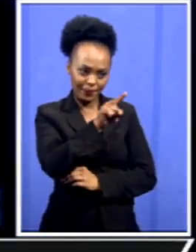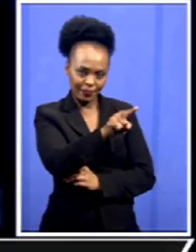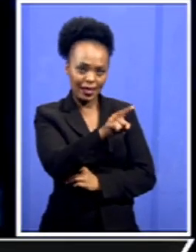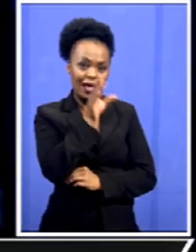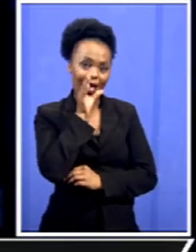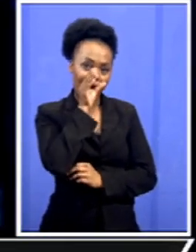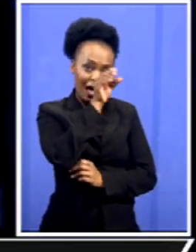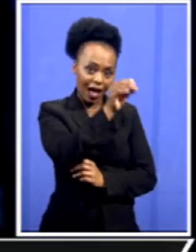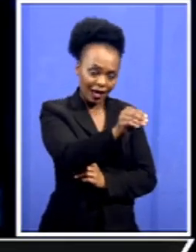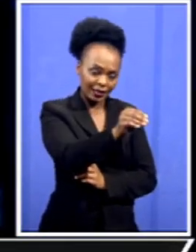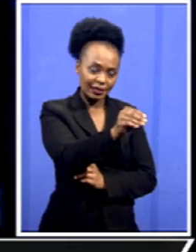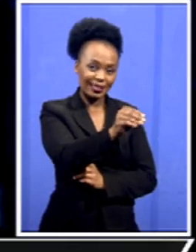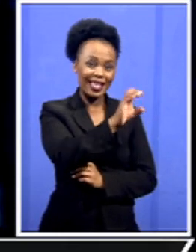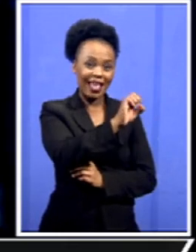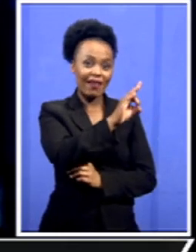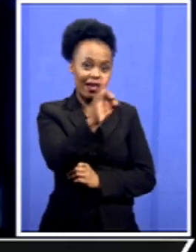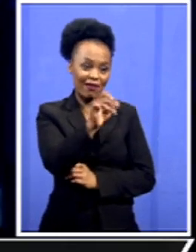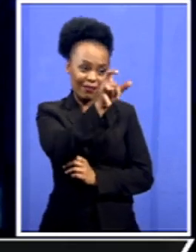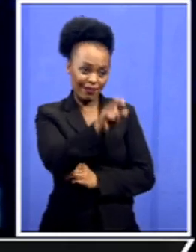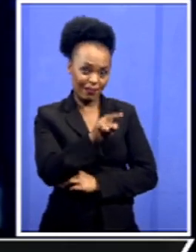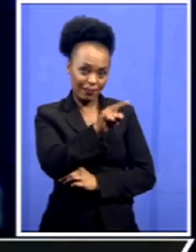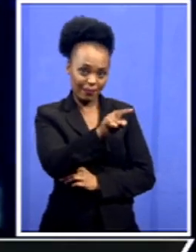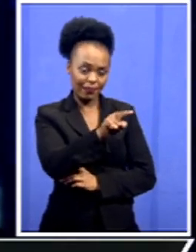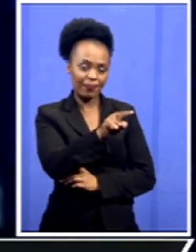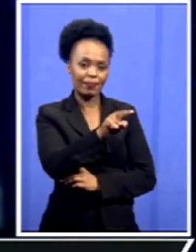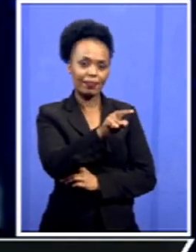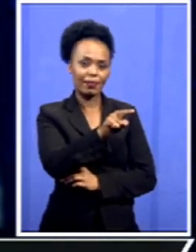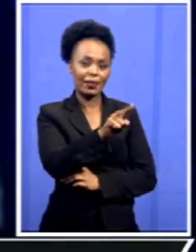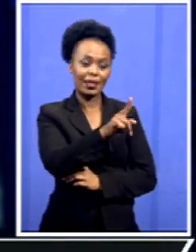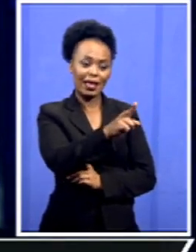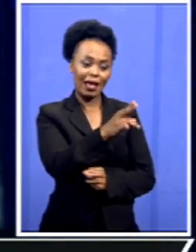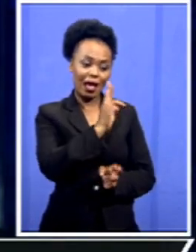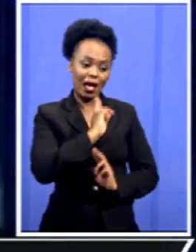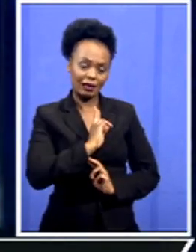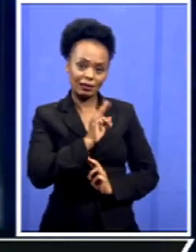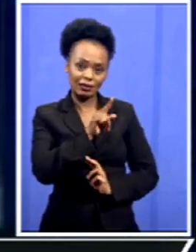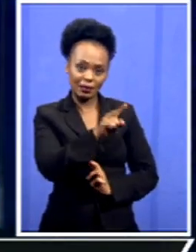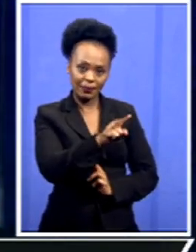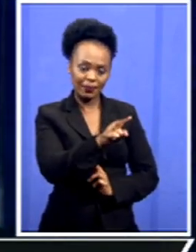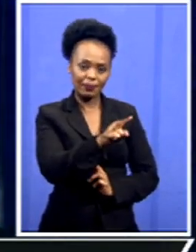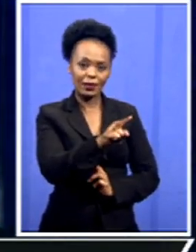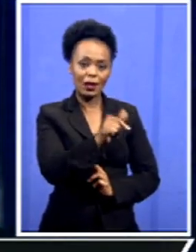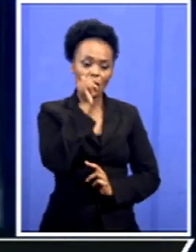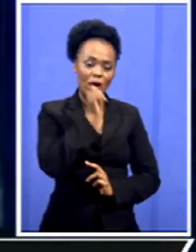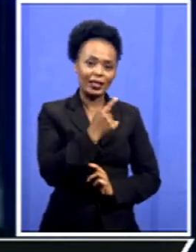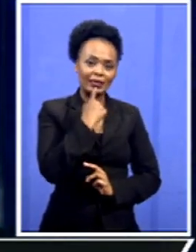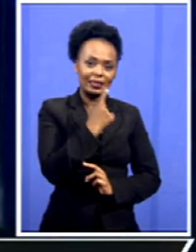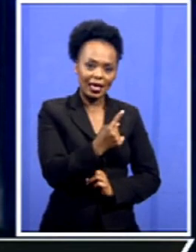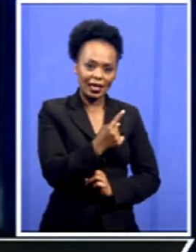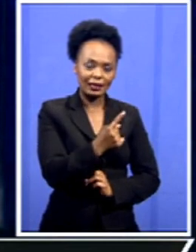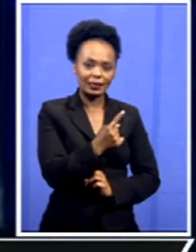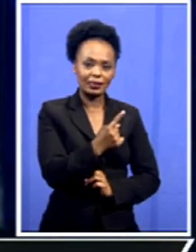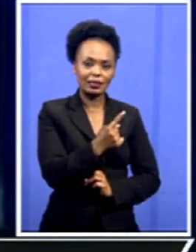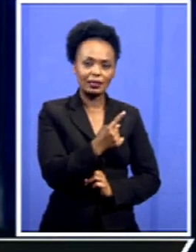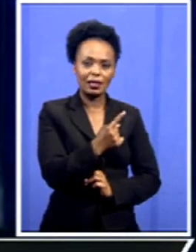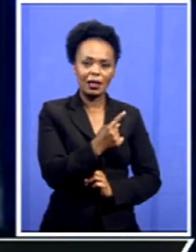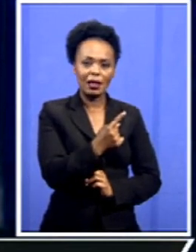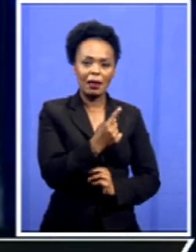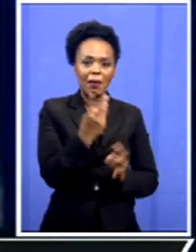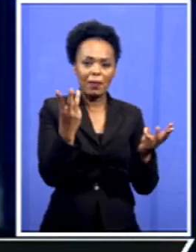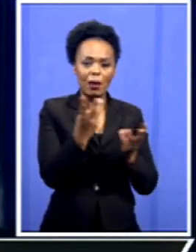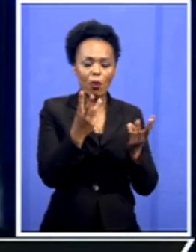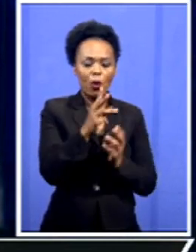ask a EFF person to answer to say, when they said to tell people to